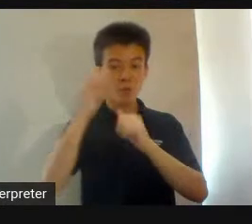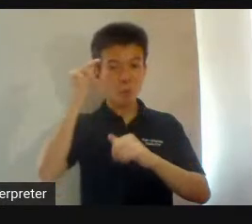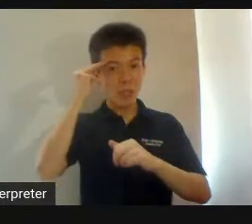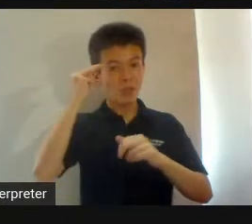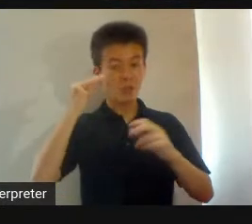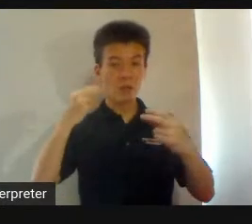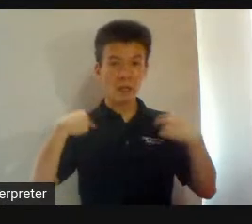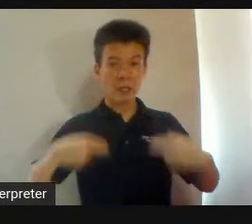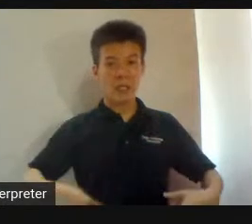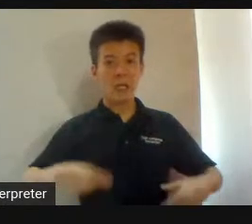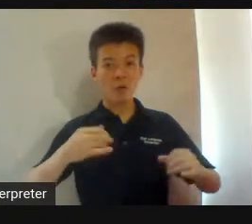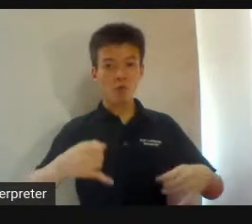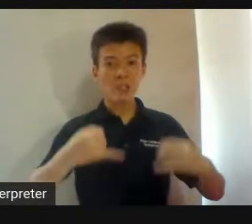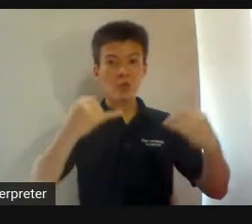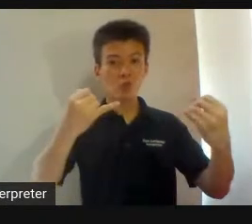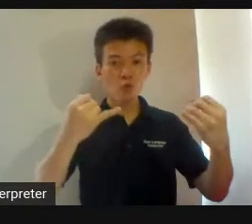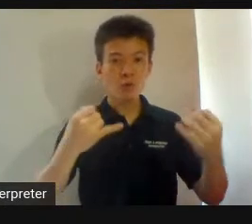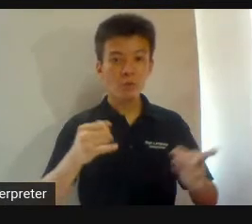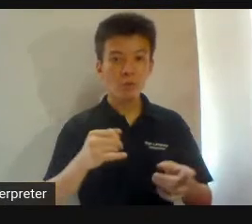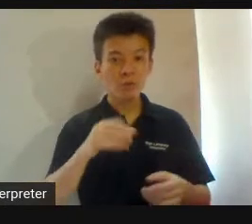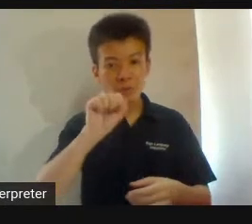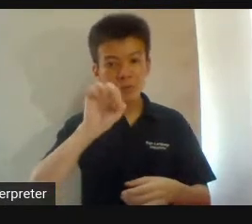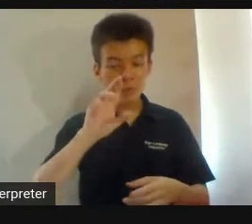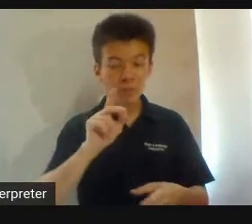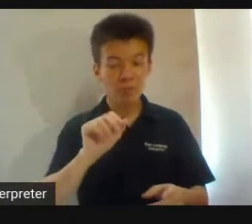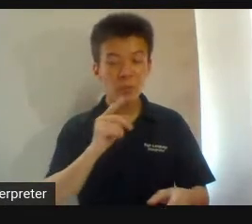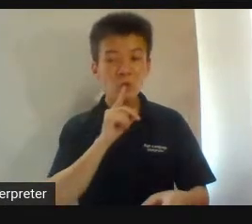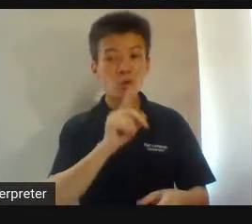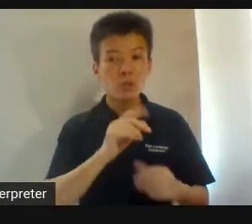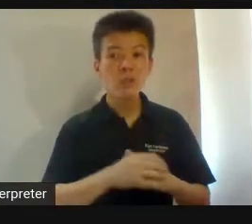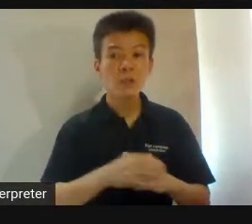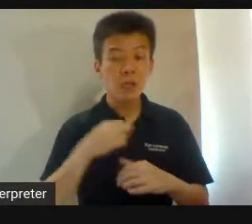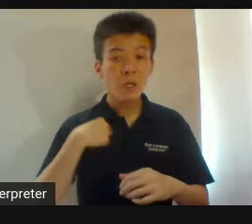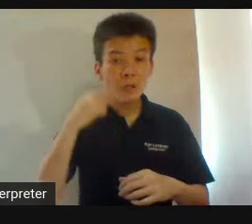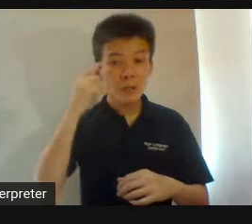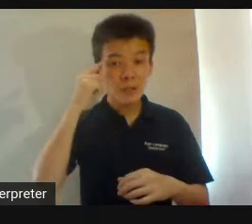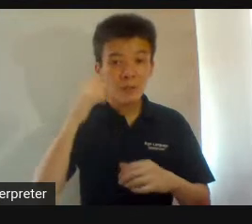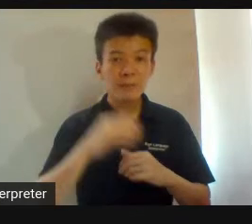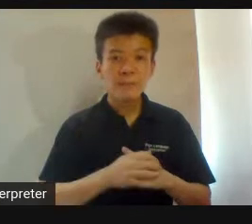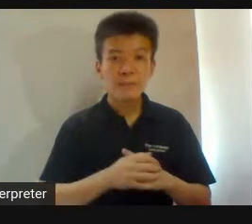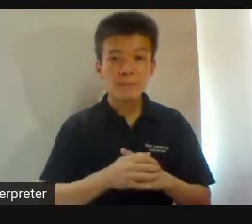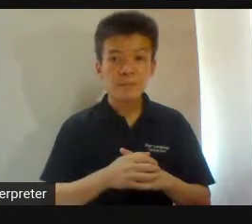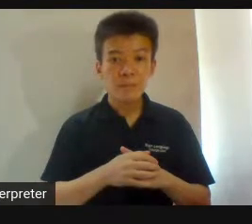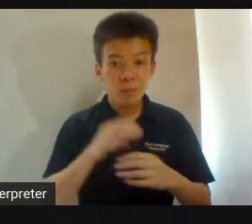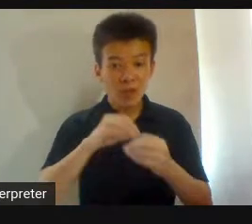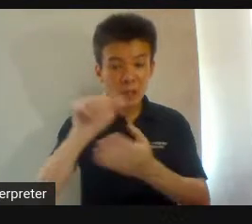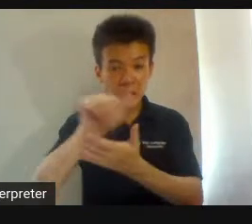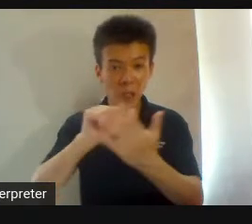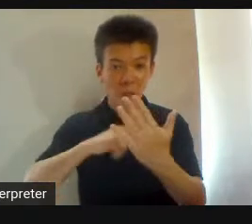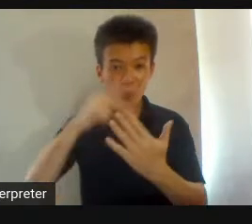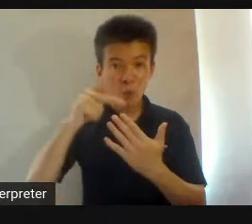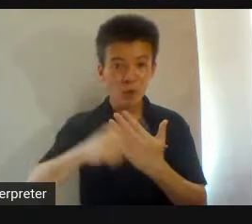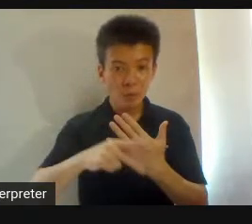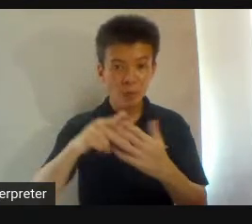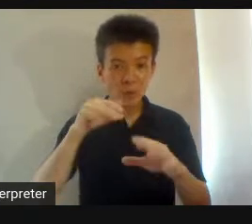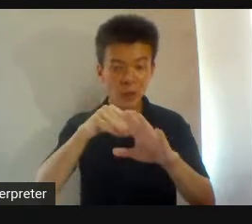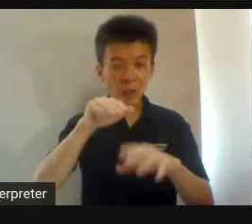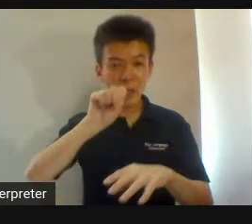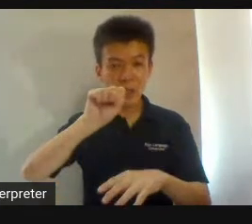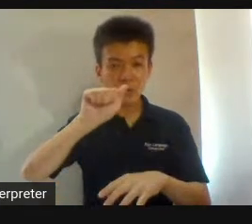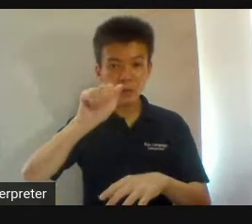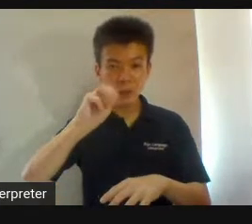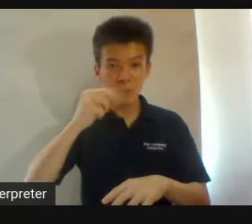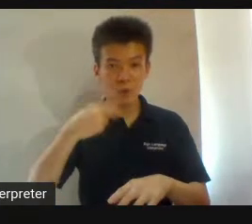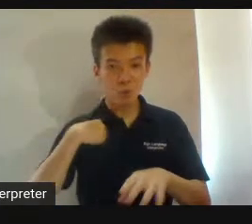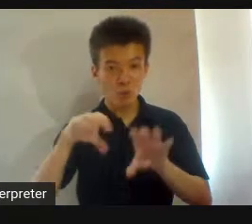issues? Sure. So I think in our programs at SAMH, we